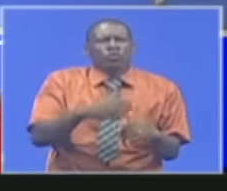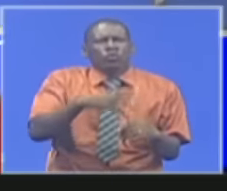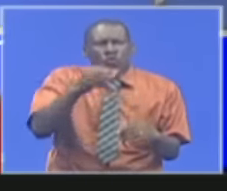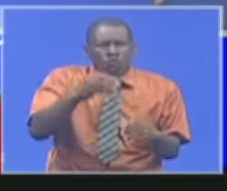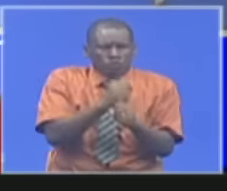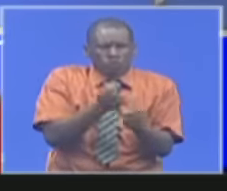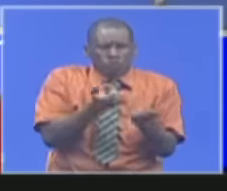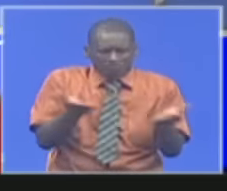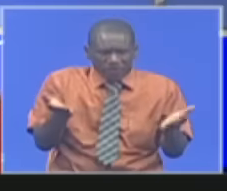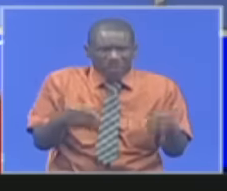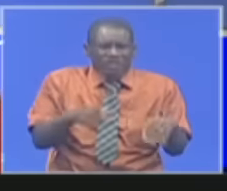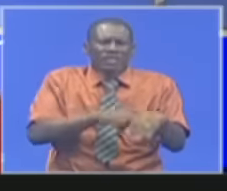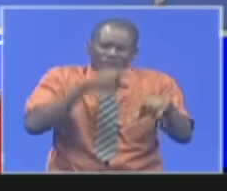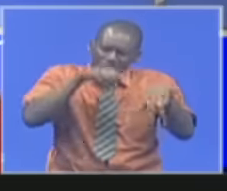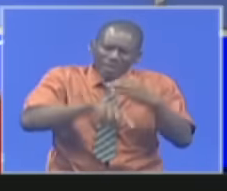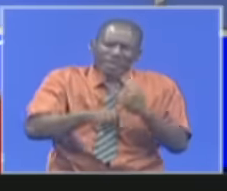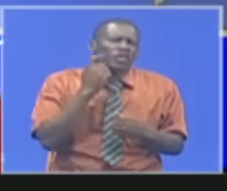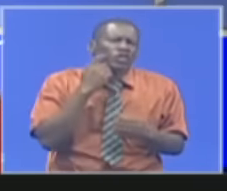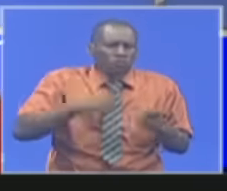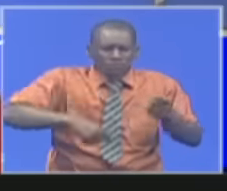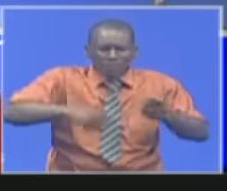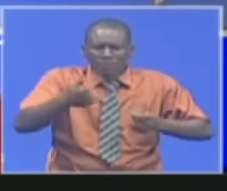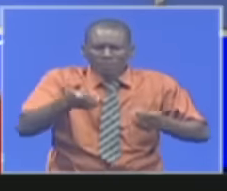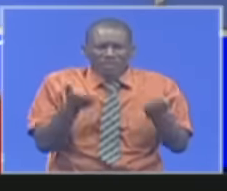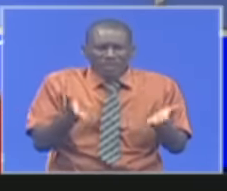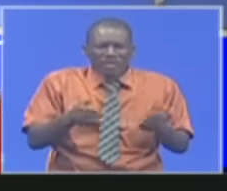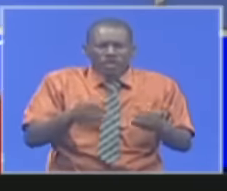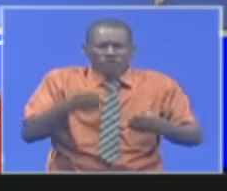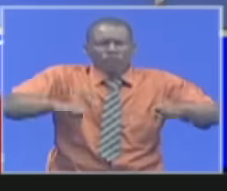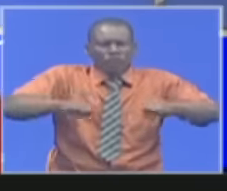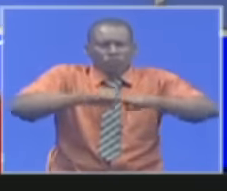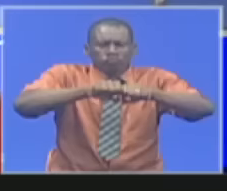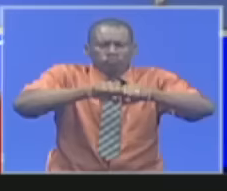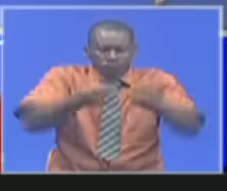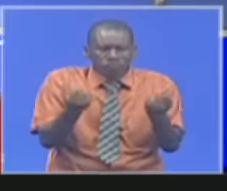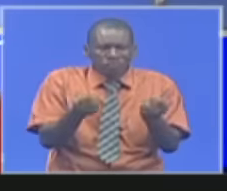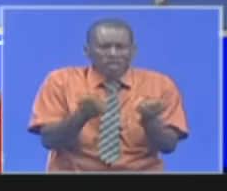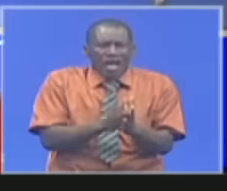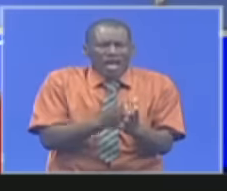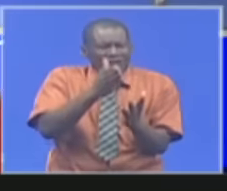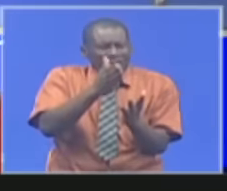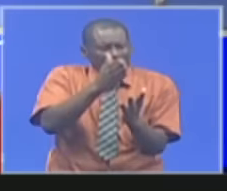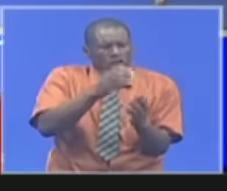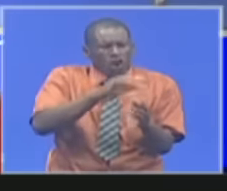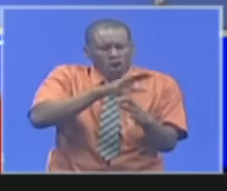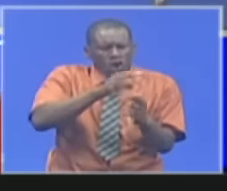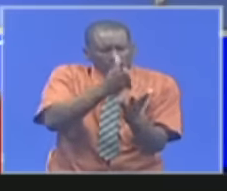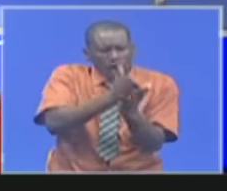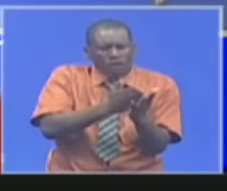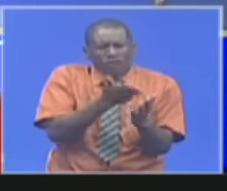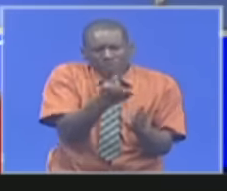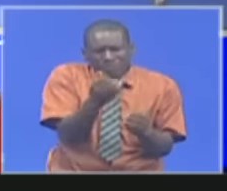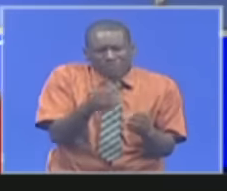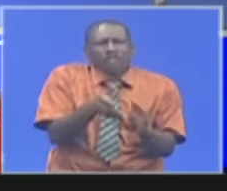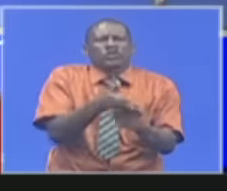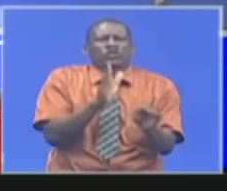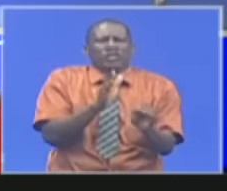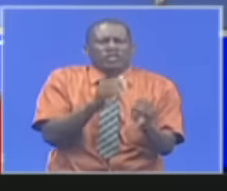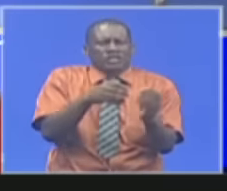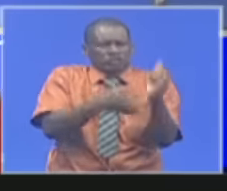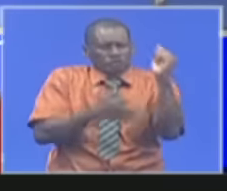are in a shop buying some things, your car is broken into and more than half of the money is stolen. This is a reality of one